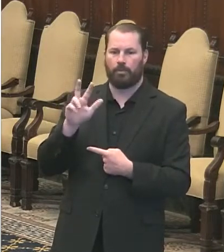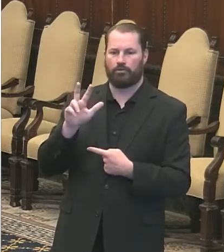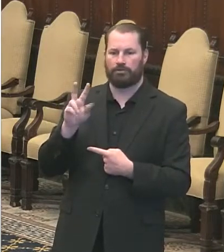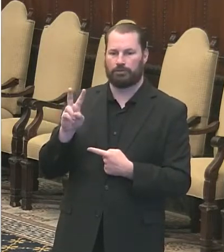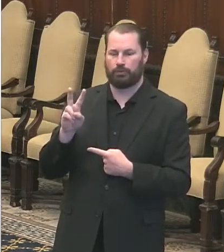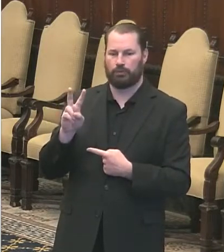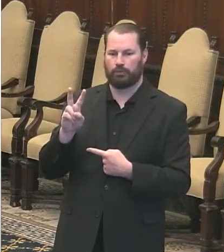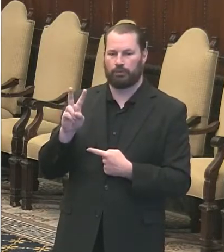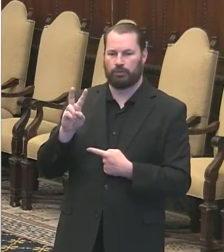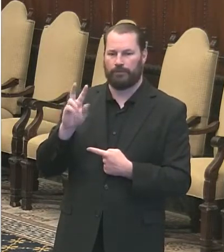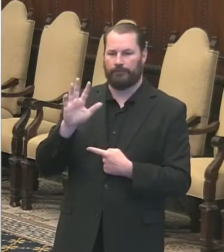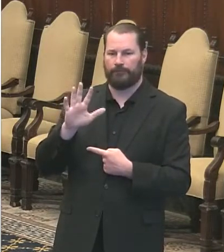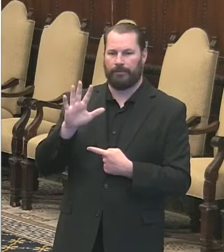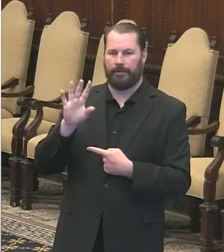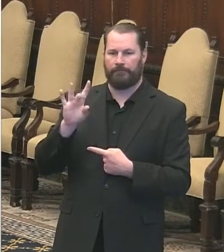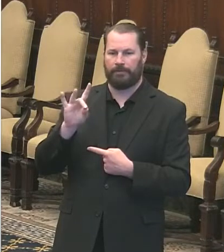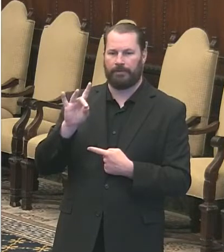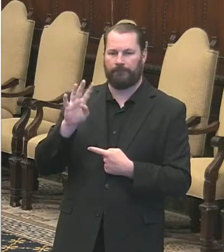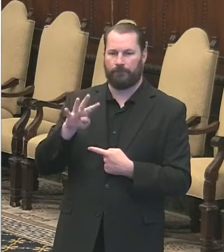267-432-5844. That's